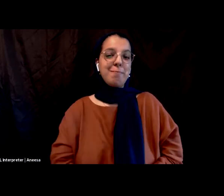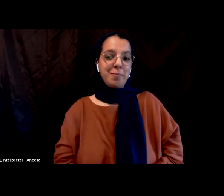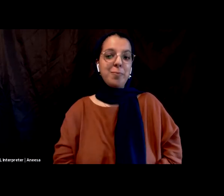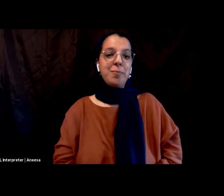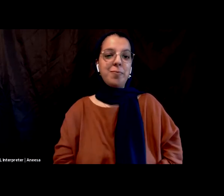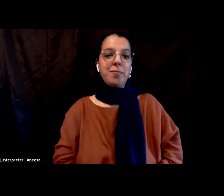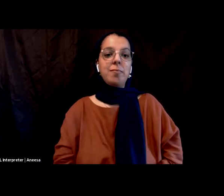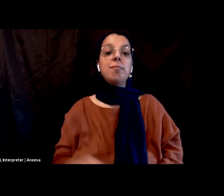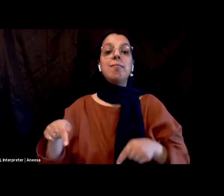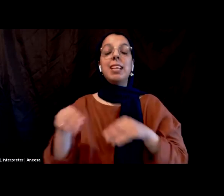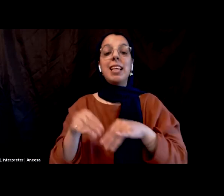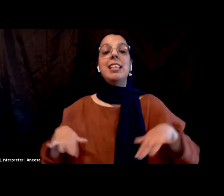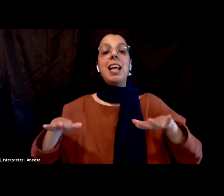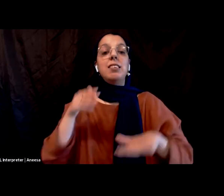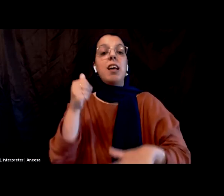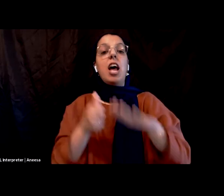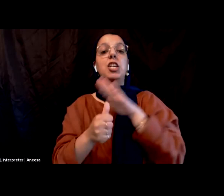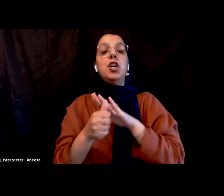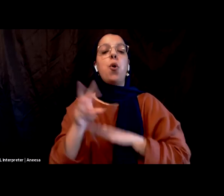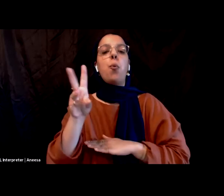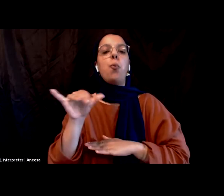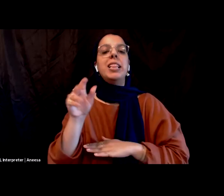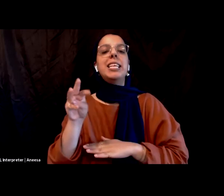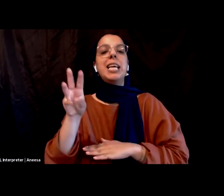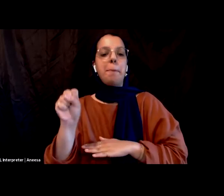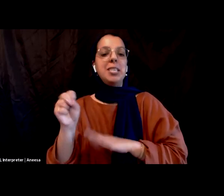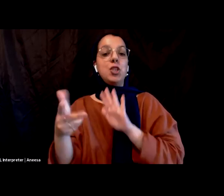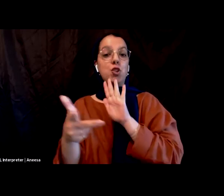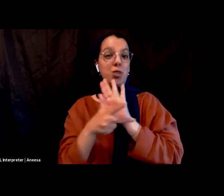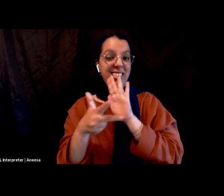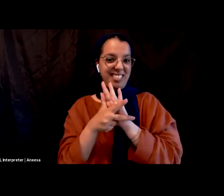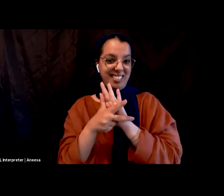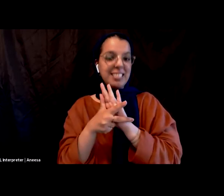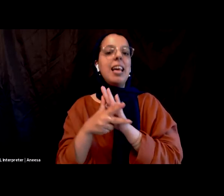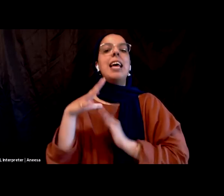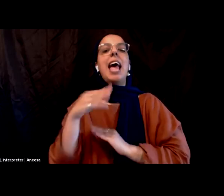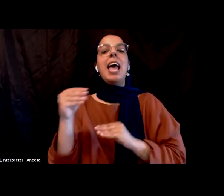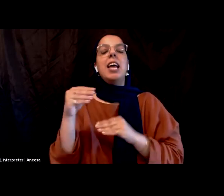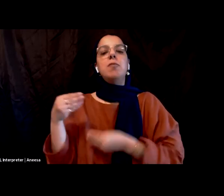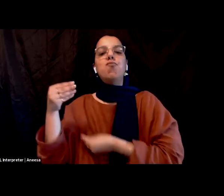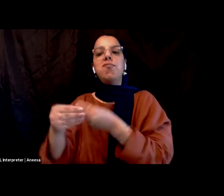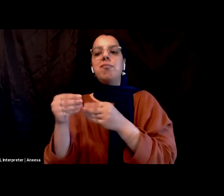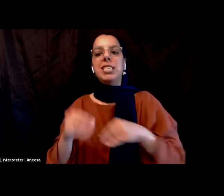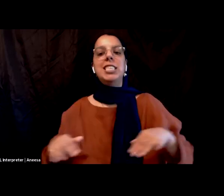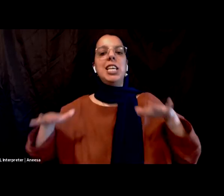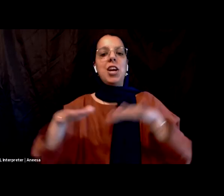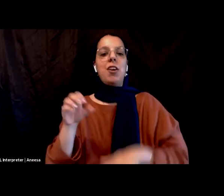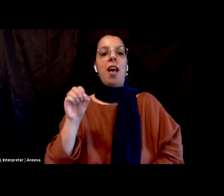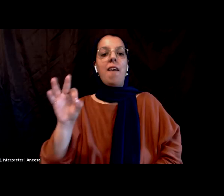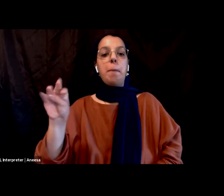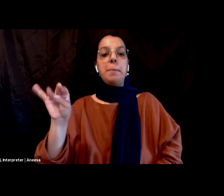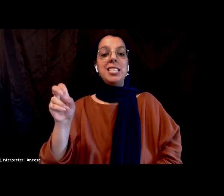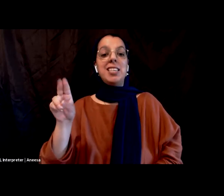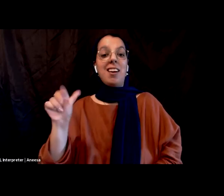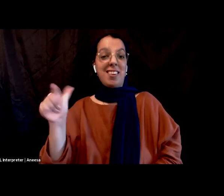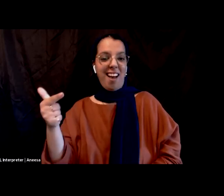These lands are covered under the Williams Treaties and the traditional territory of the Mississauga, a branch of the Great Anishinaabeg